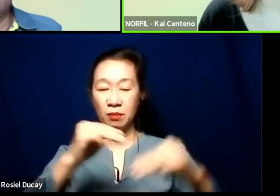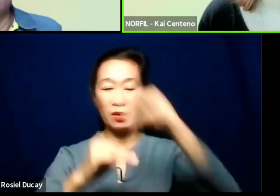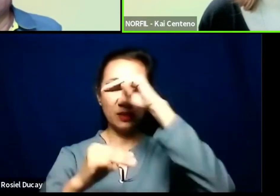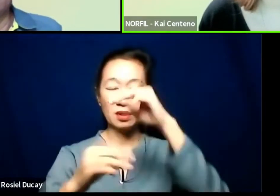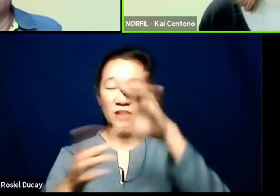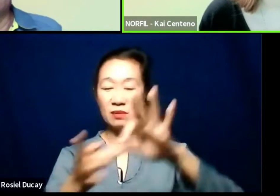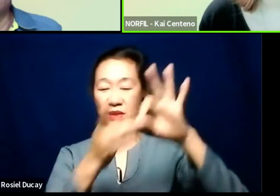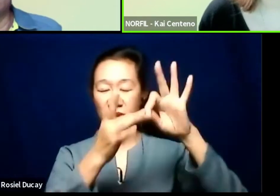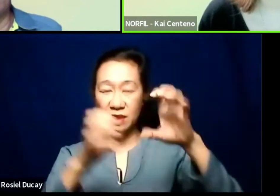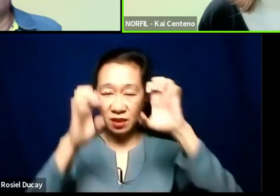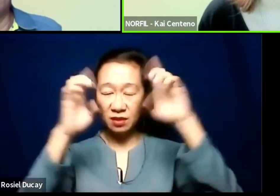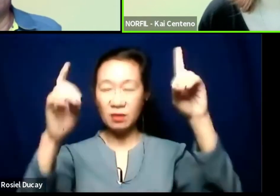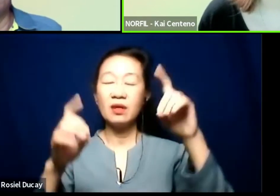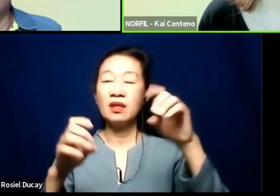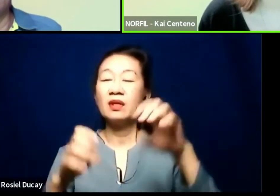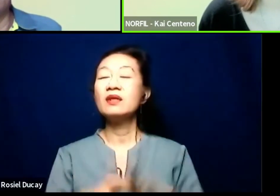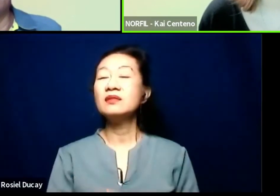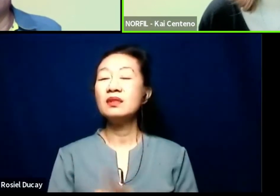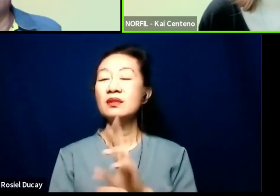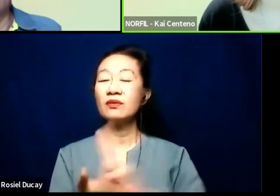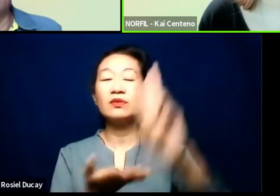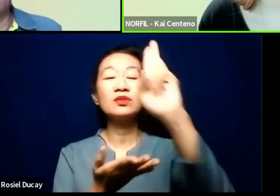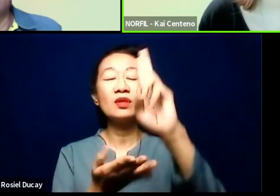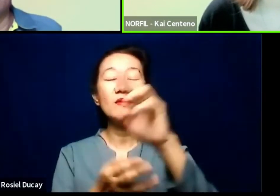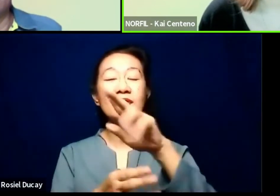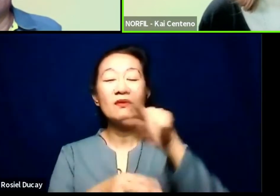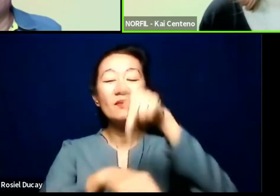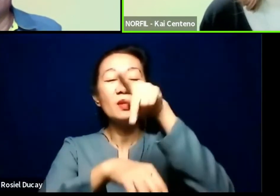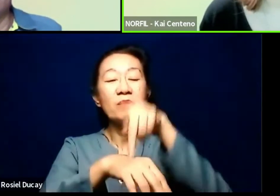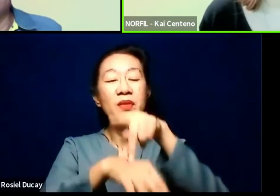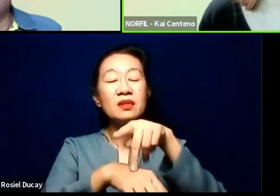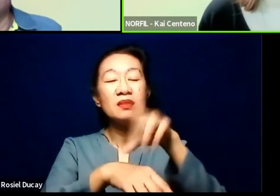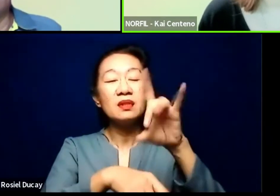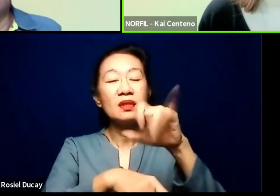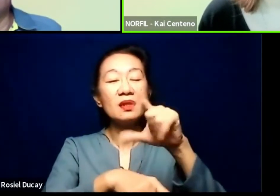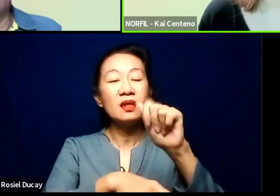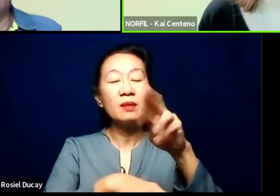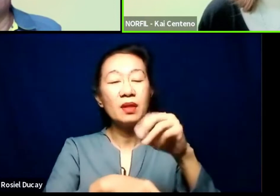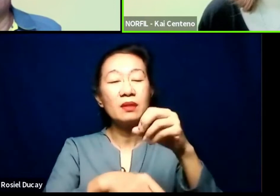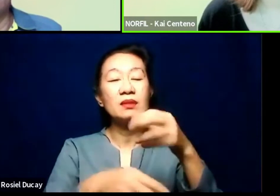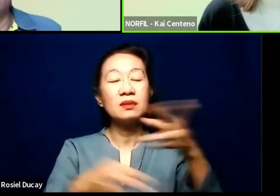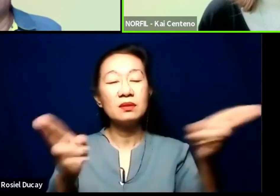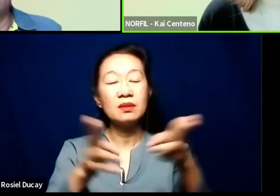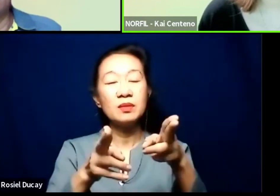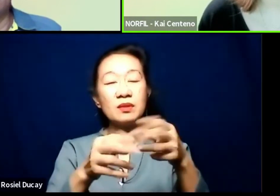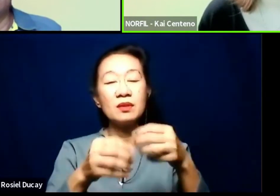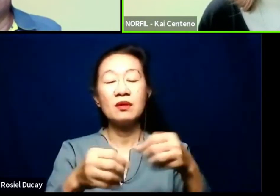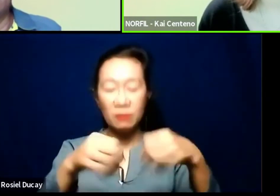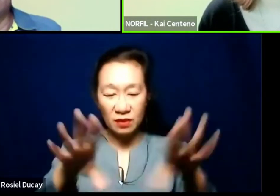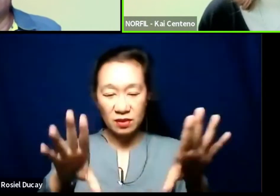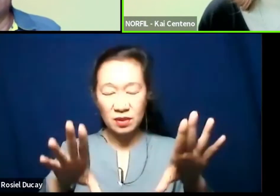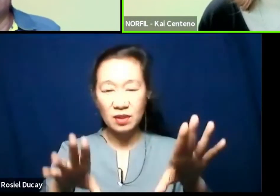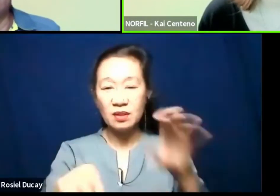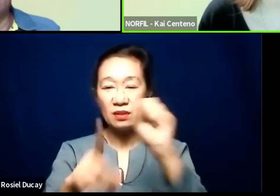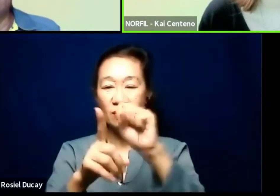special education at the University of the Philippines, Diliman. Shortly after, she finished a social